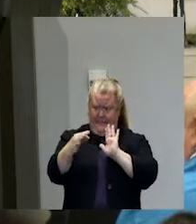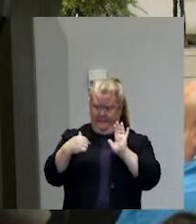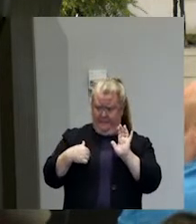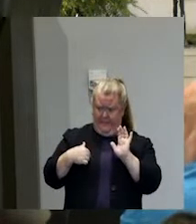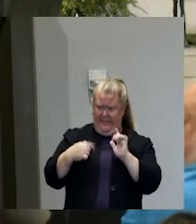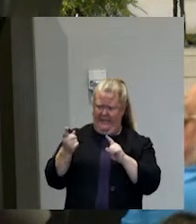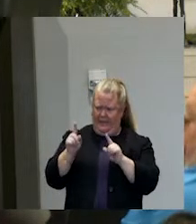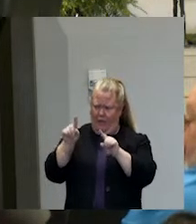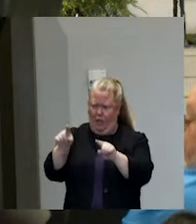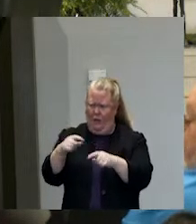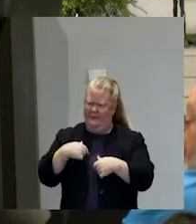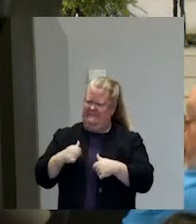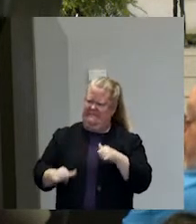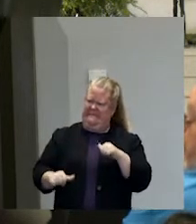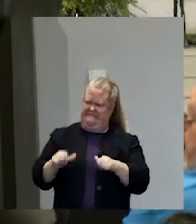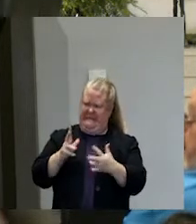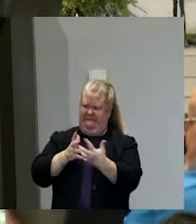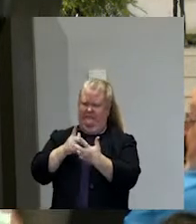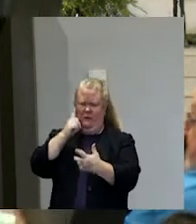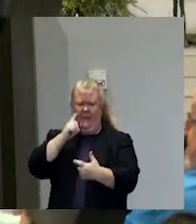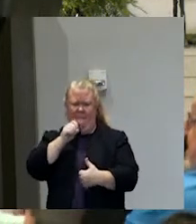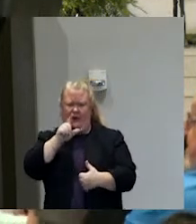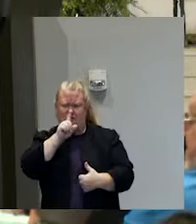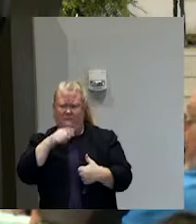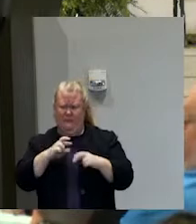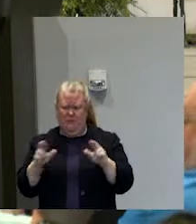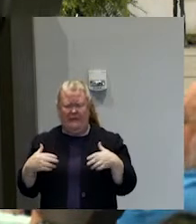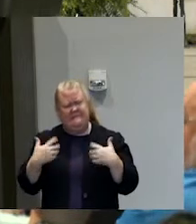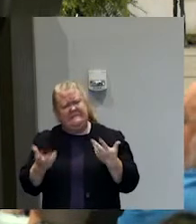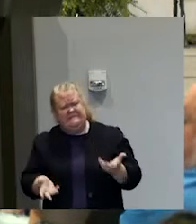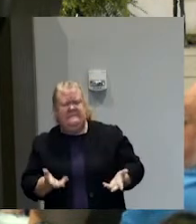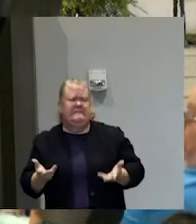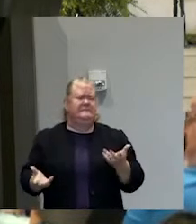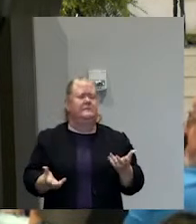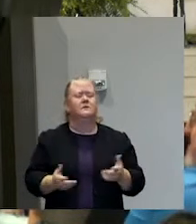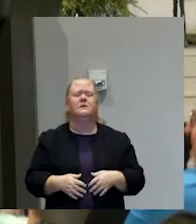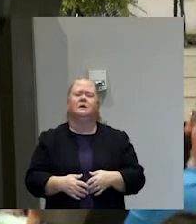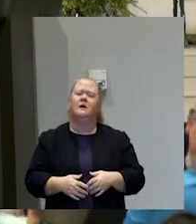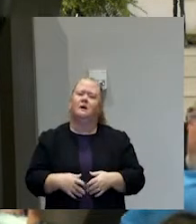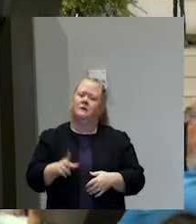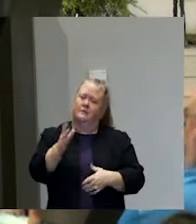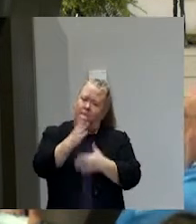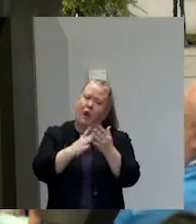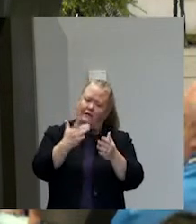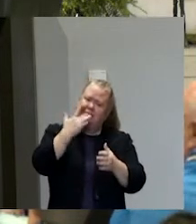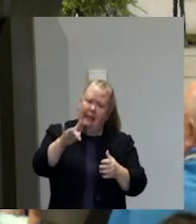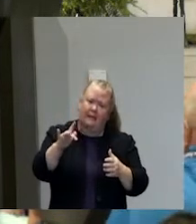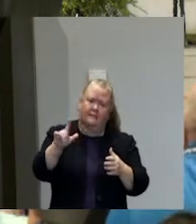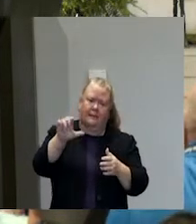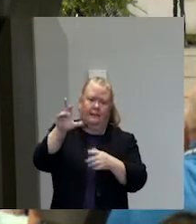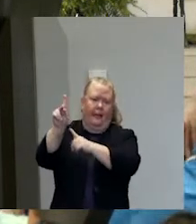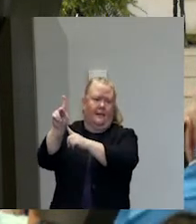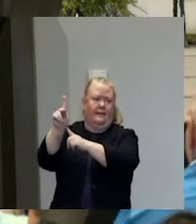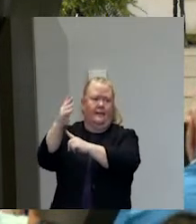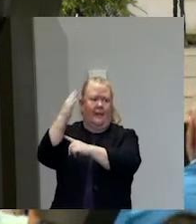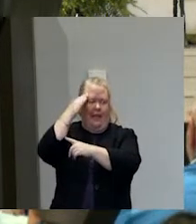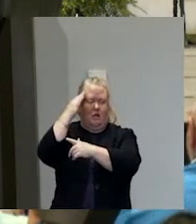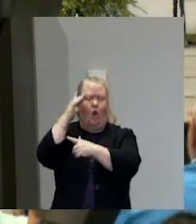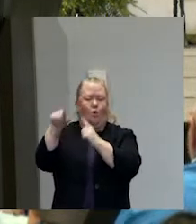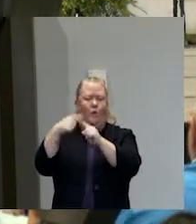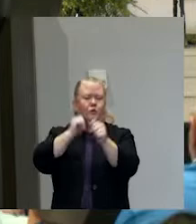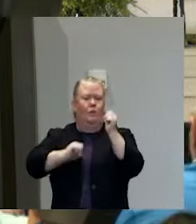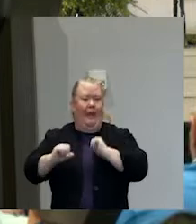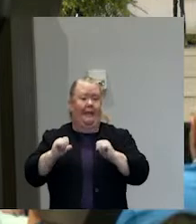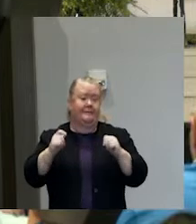saying, I don't know if I should accept it because I don't know if I'm ready. I think part of it is luck, and part of it is knowing when to act upon that luck.